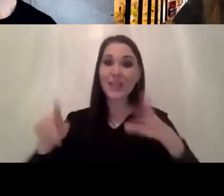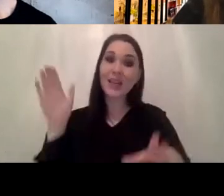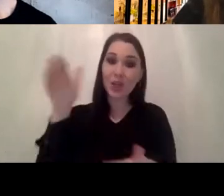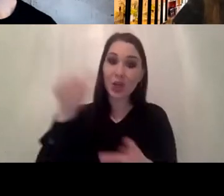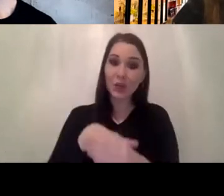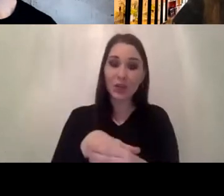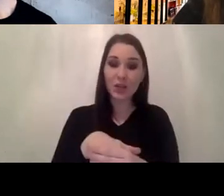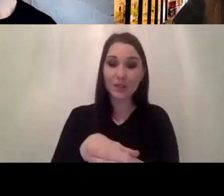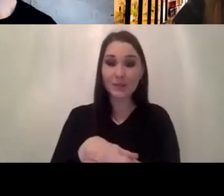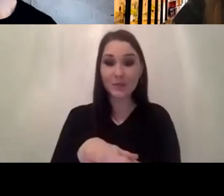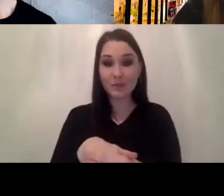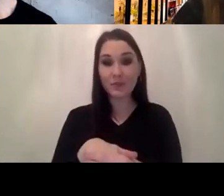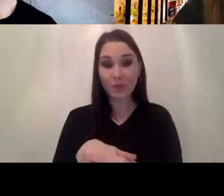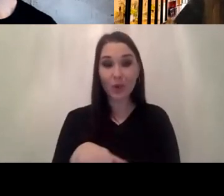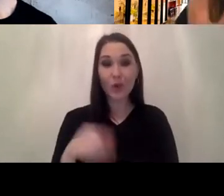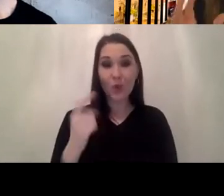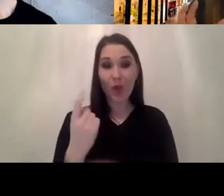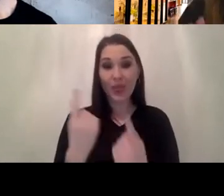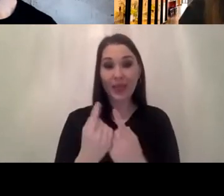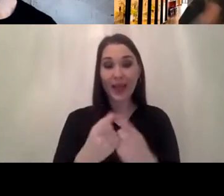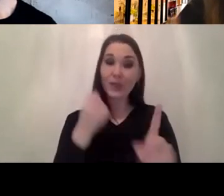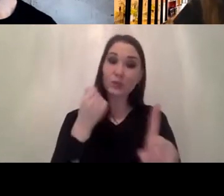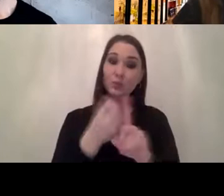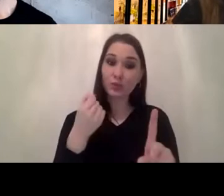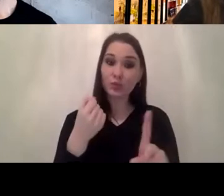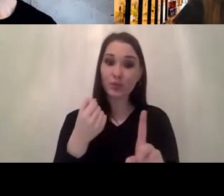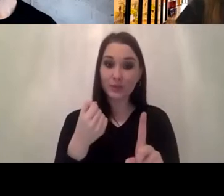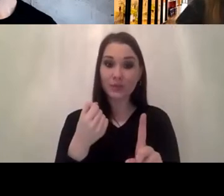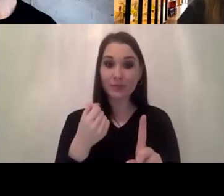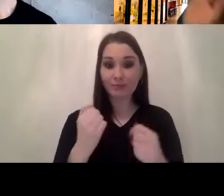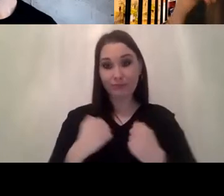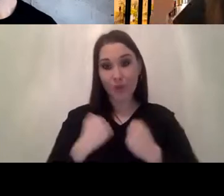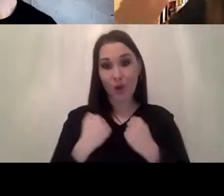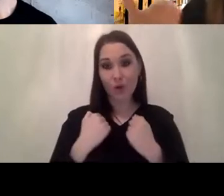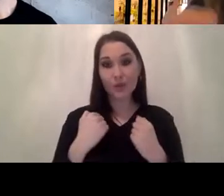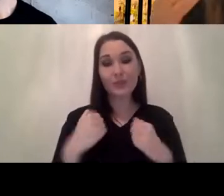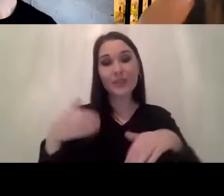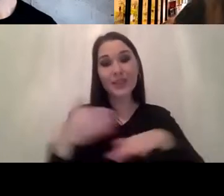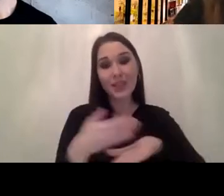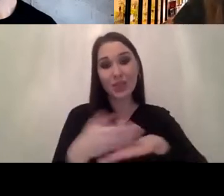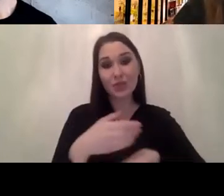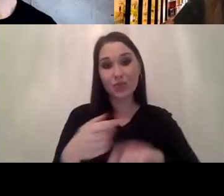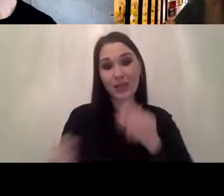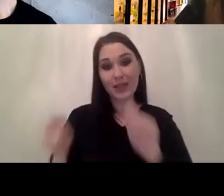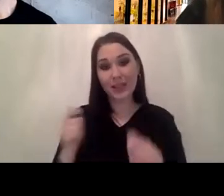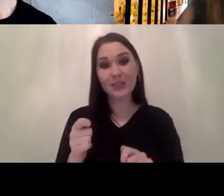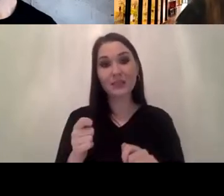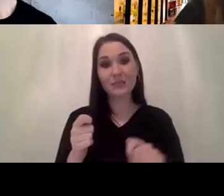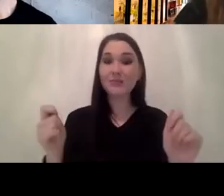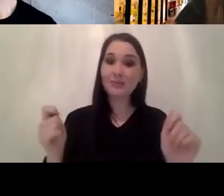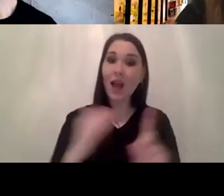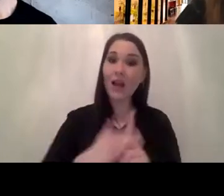of the things that really struck me is that our industry, it's kind of, I feel, is a little bit more advanced, so